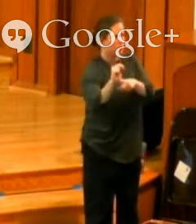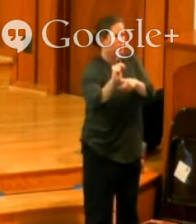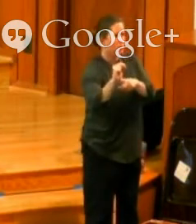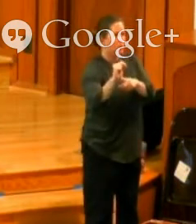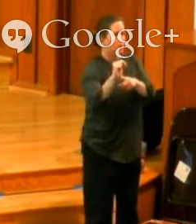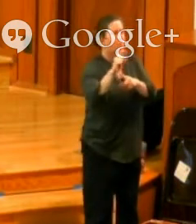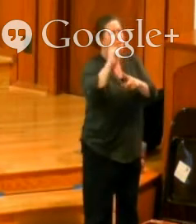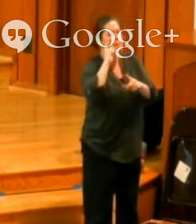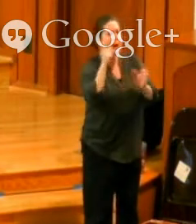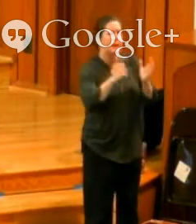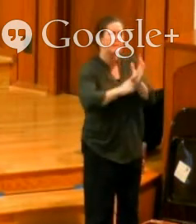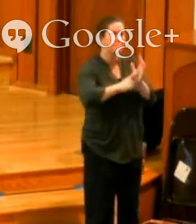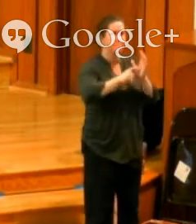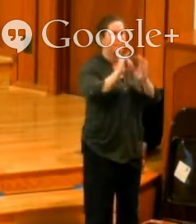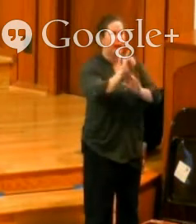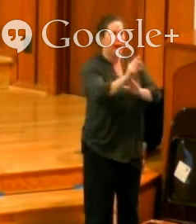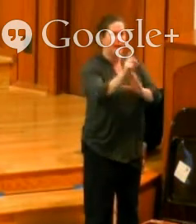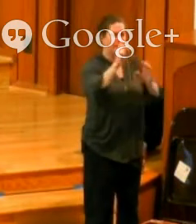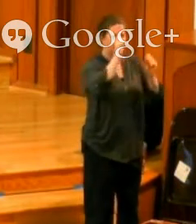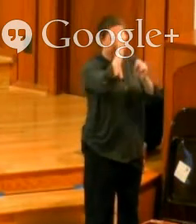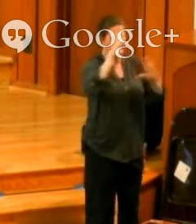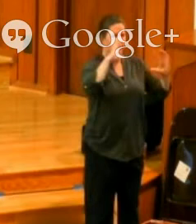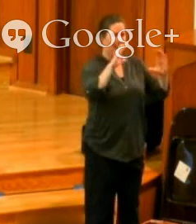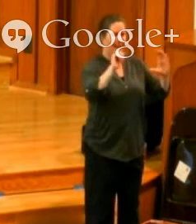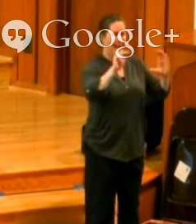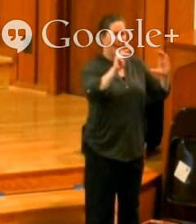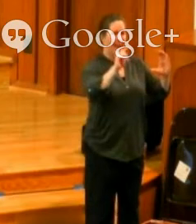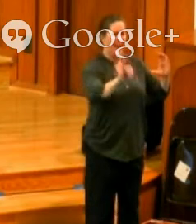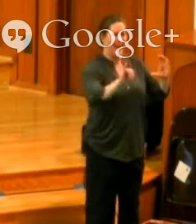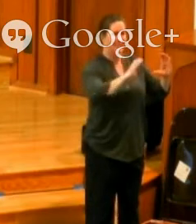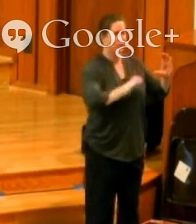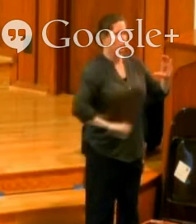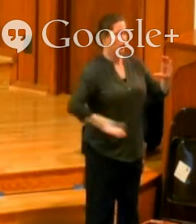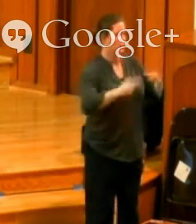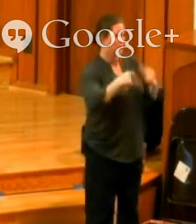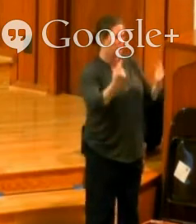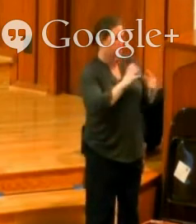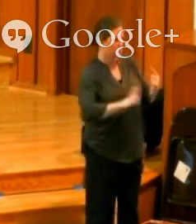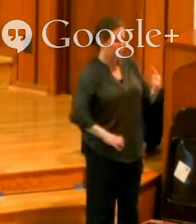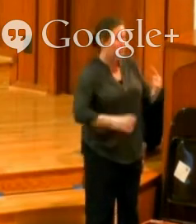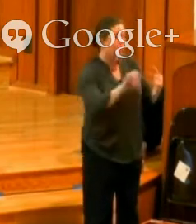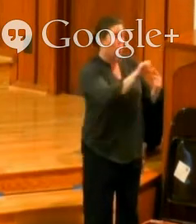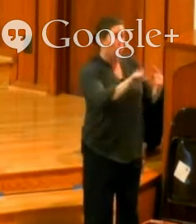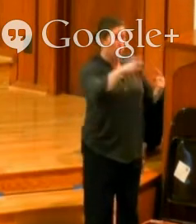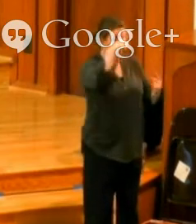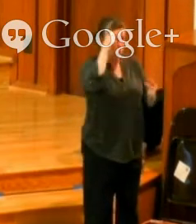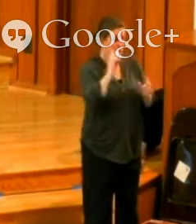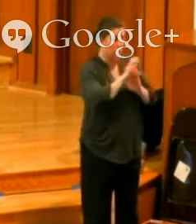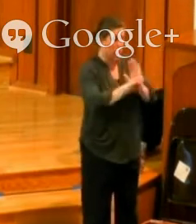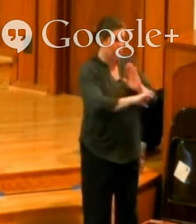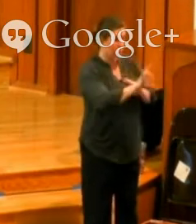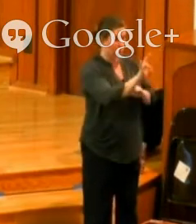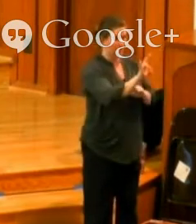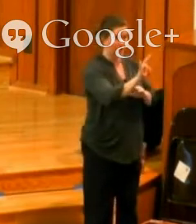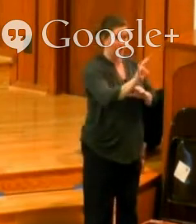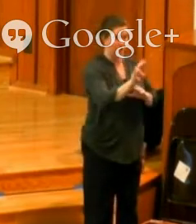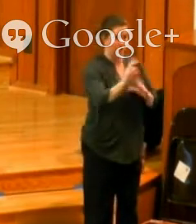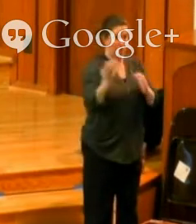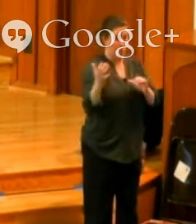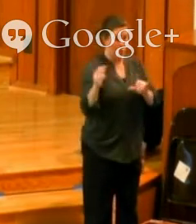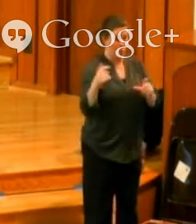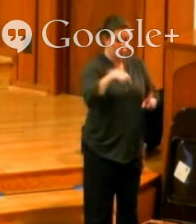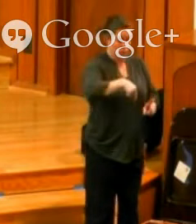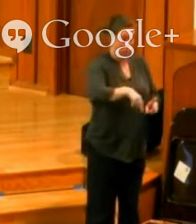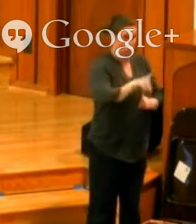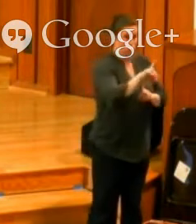Antichrist power that's mentioned in Revelation chapter 13 and also in Daniel chapter 7. We'll talk even about the United States in Bible prophecy.